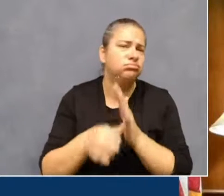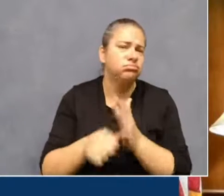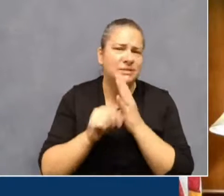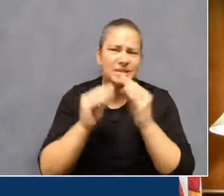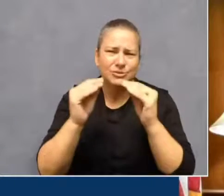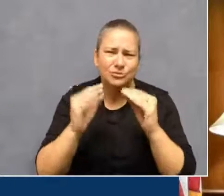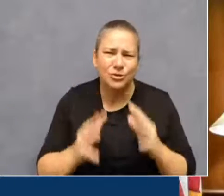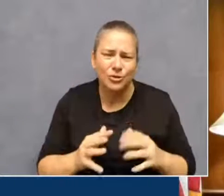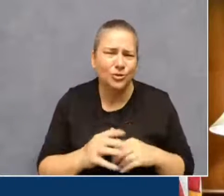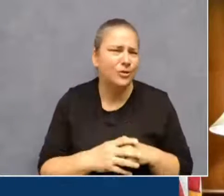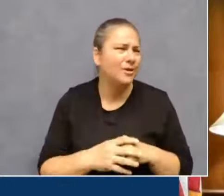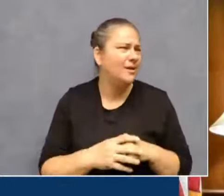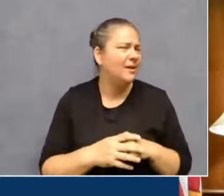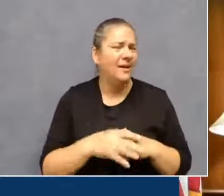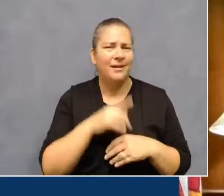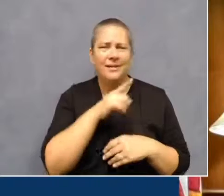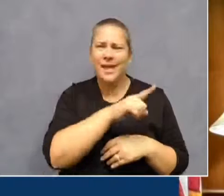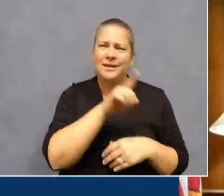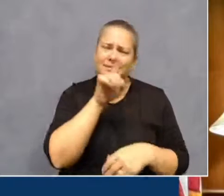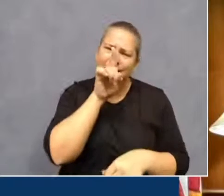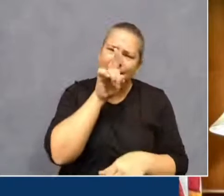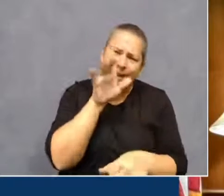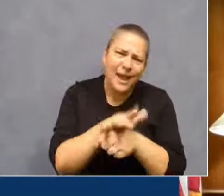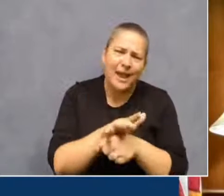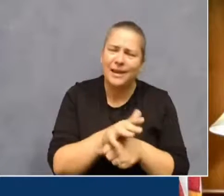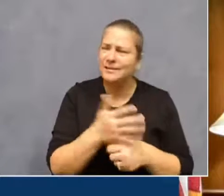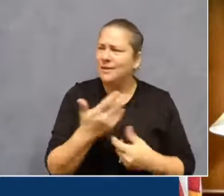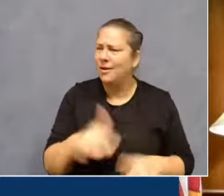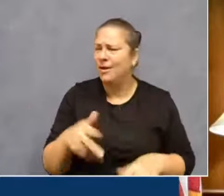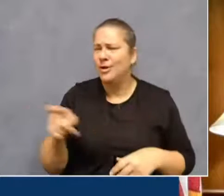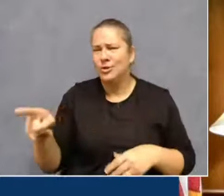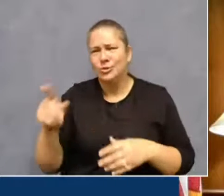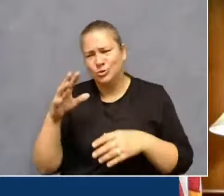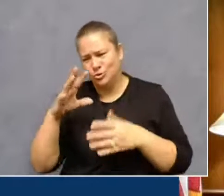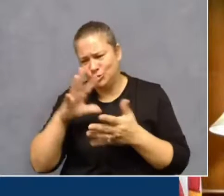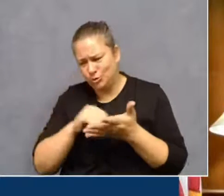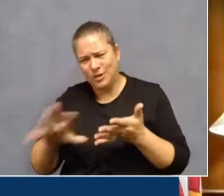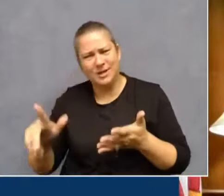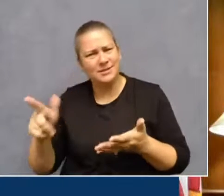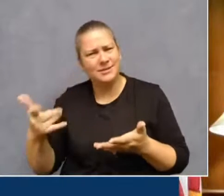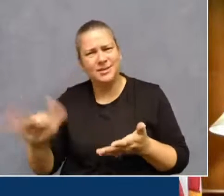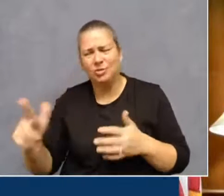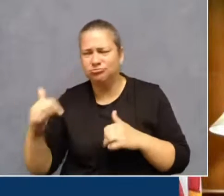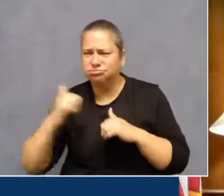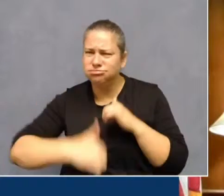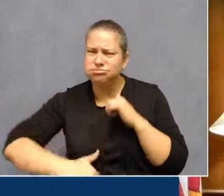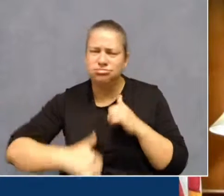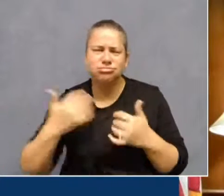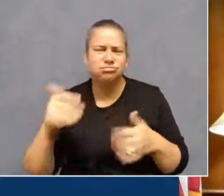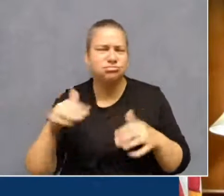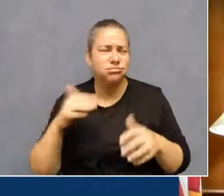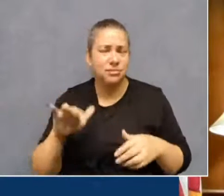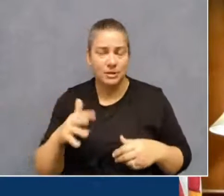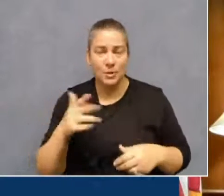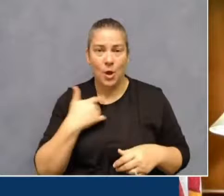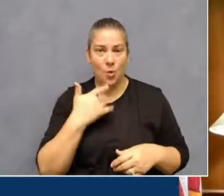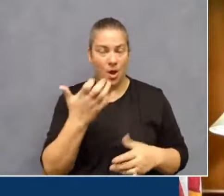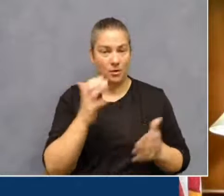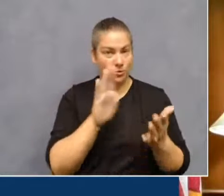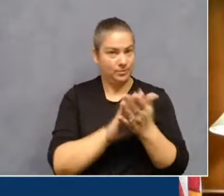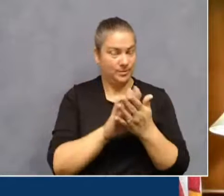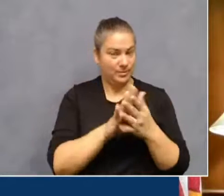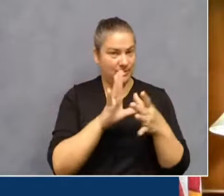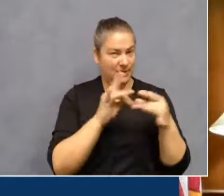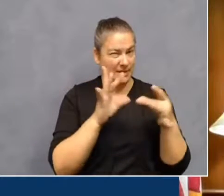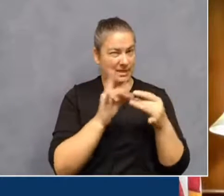their dedication, and certainly with our students' resilience. I want to give a shout out to a few school districts who have had to make really tough